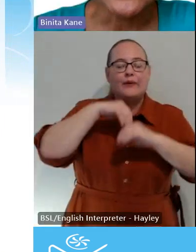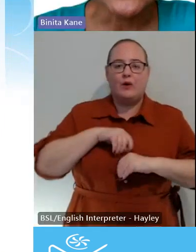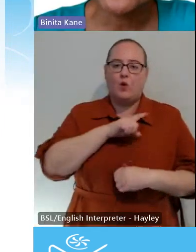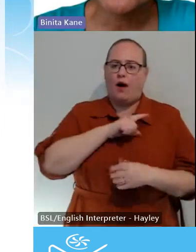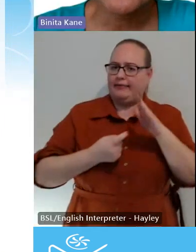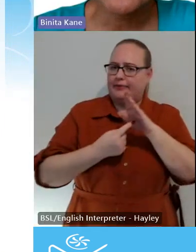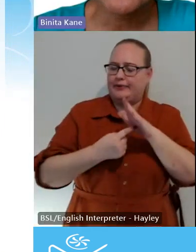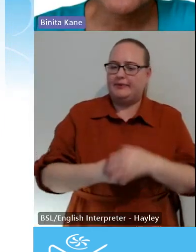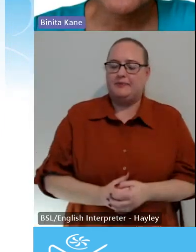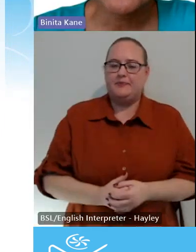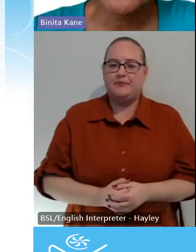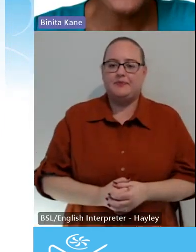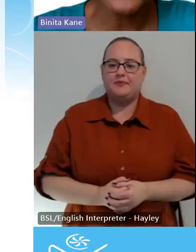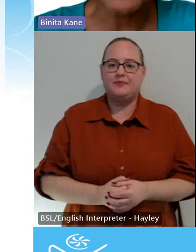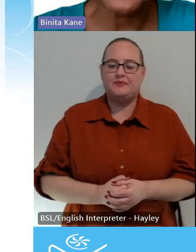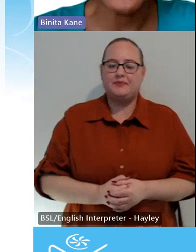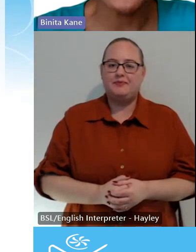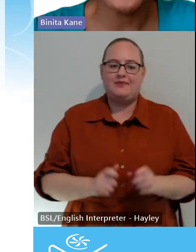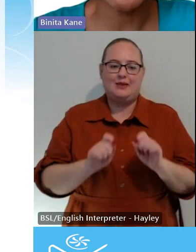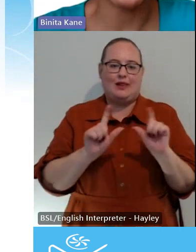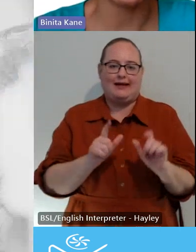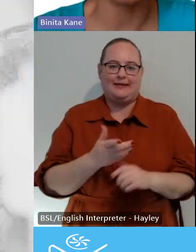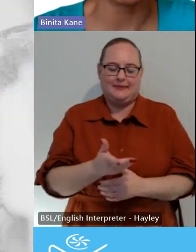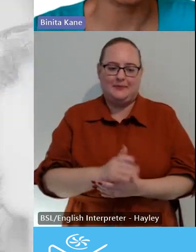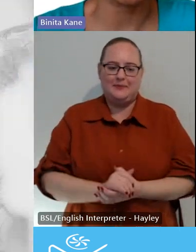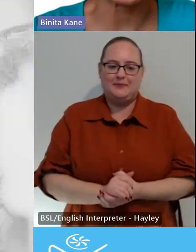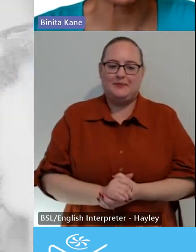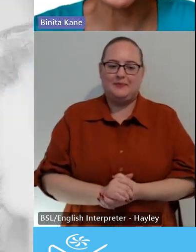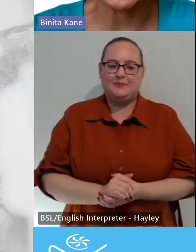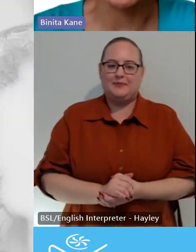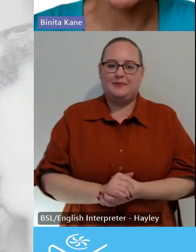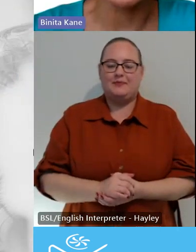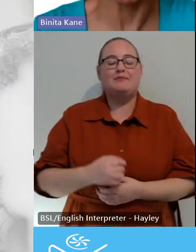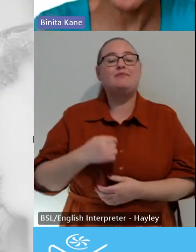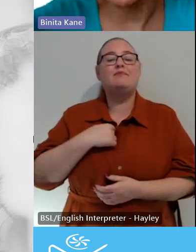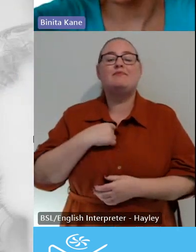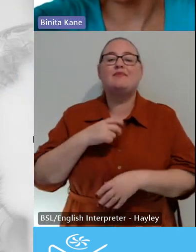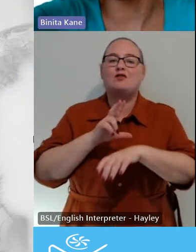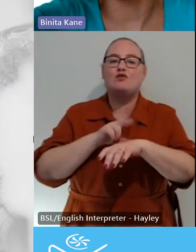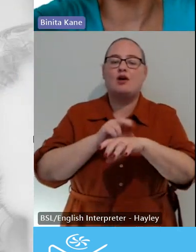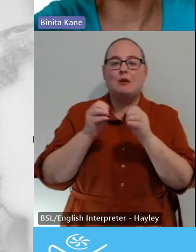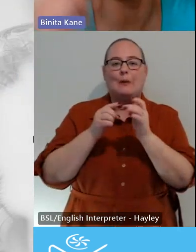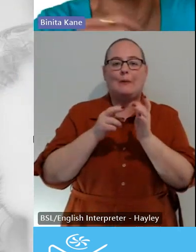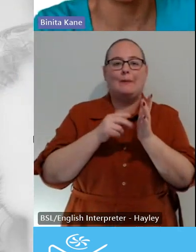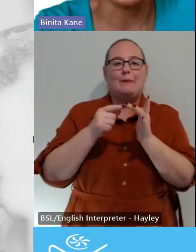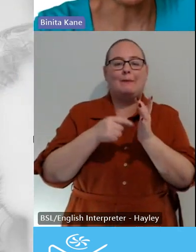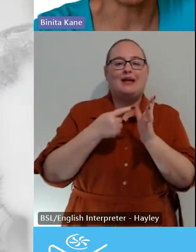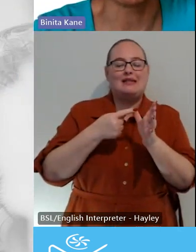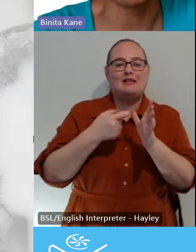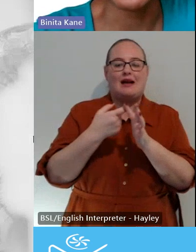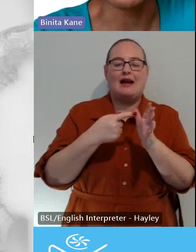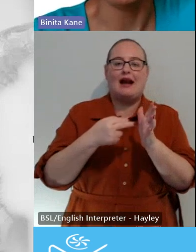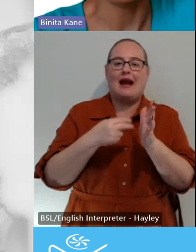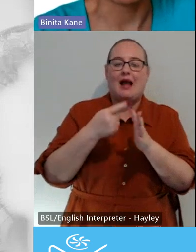could just forward the slides. So I've got my first slide. So I'm Dr. Binita Kane. I'm a respiratory consultant. Obviously, this is a